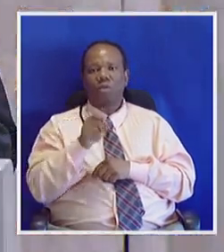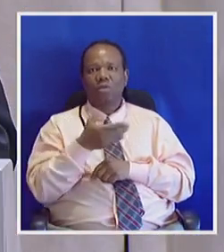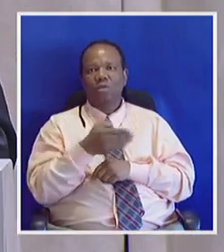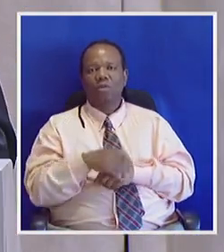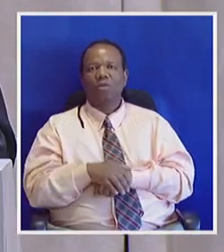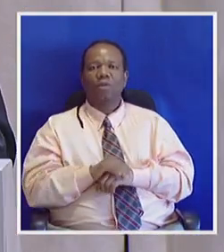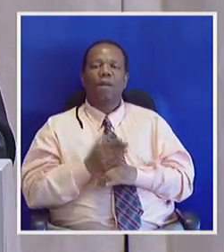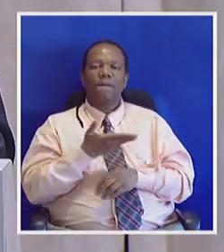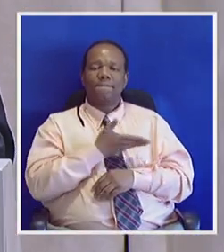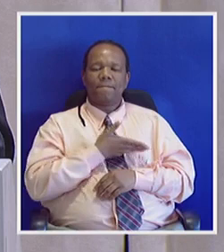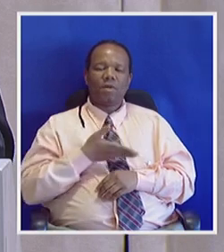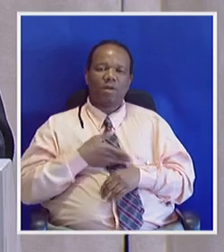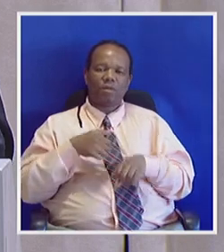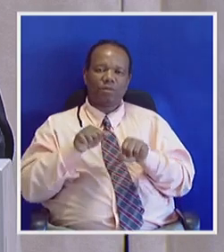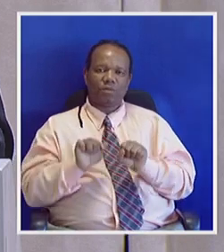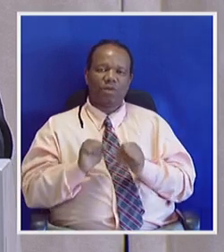Madam Chair,